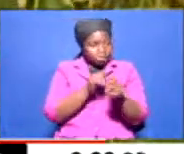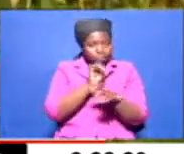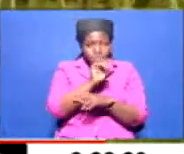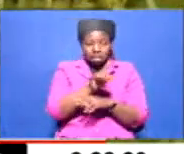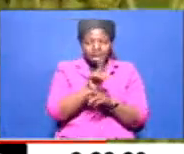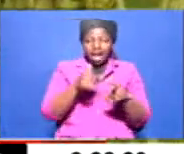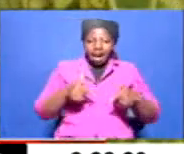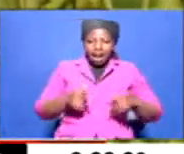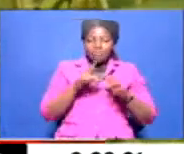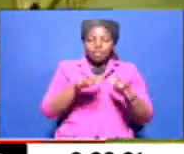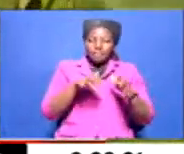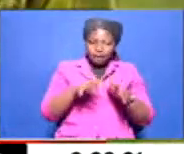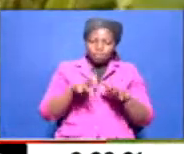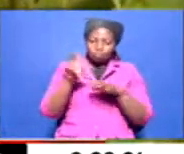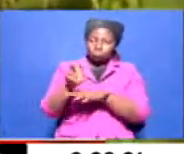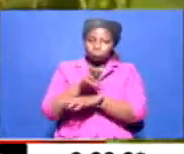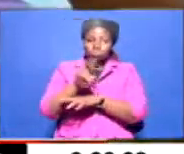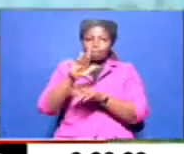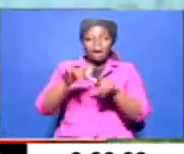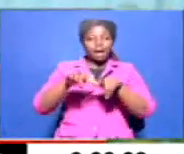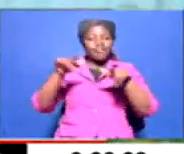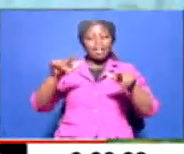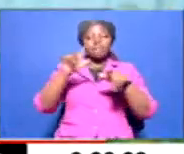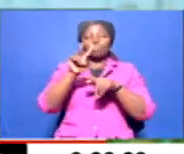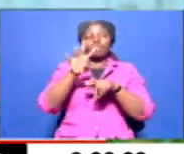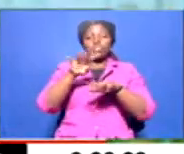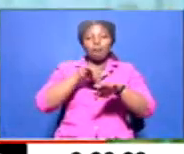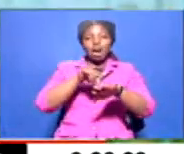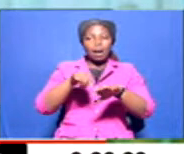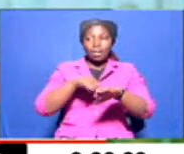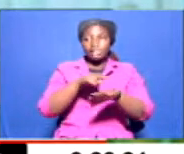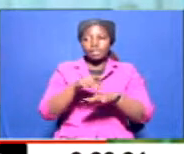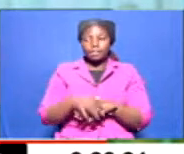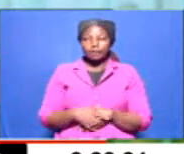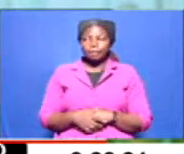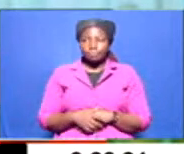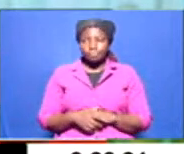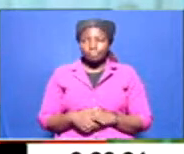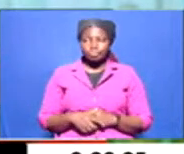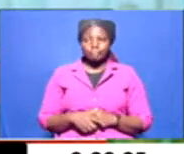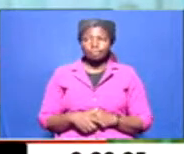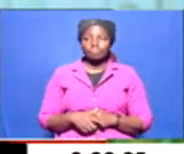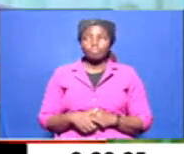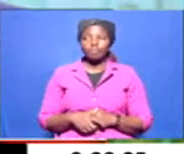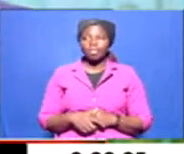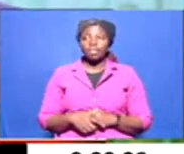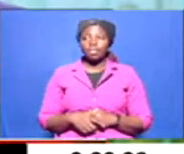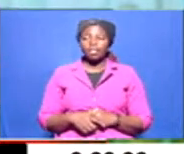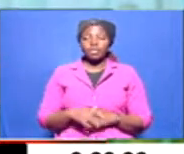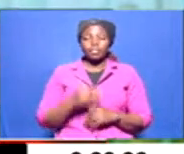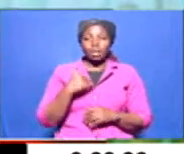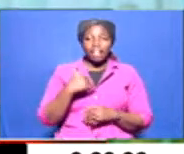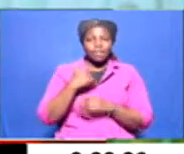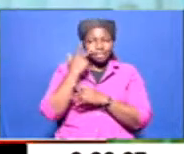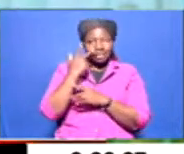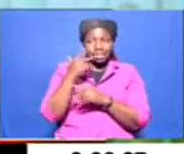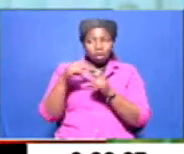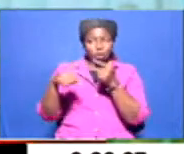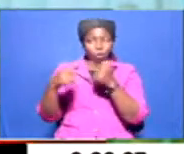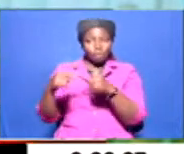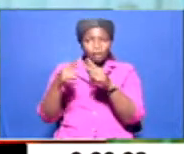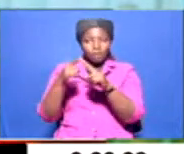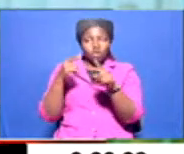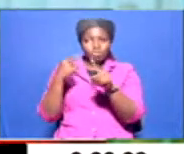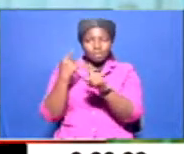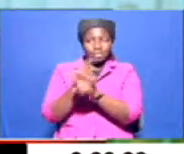their farm on a 24/7 basis. We achieve communication from the different spheres through